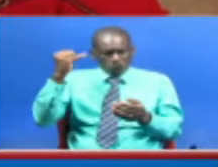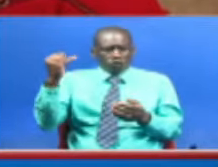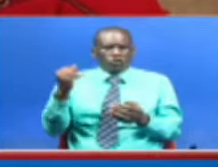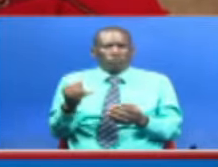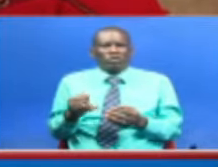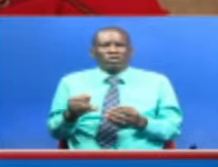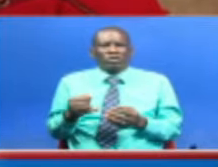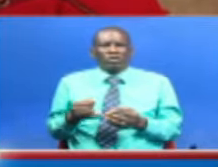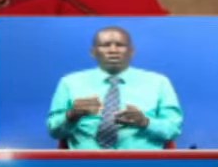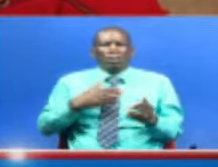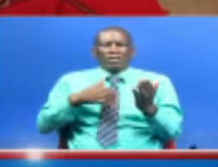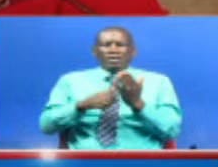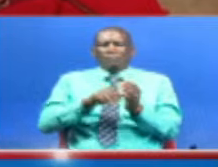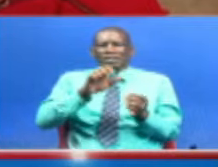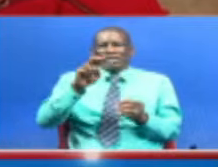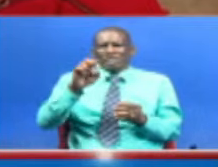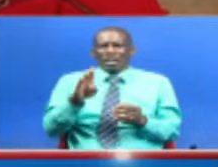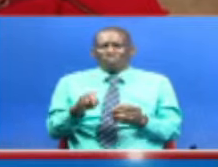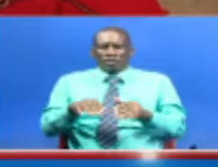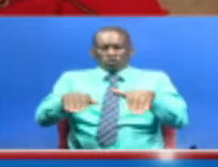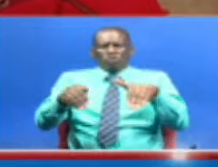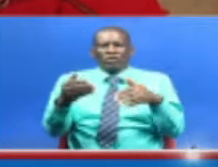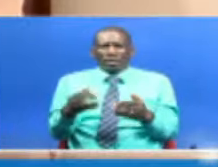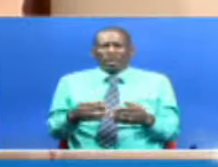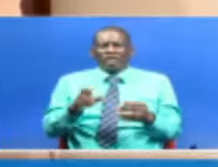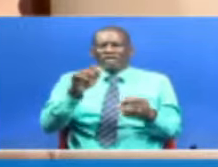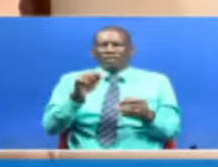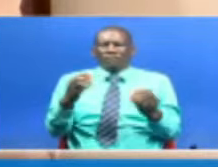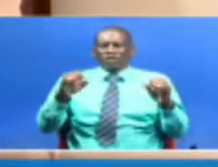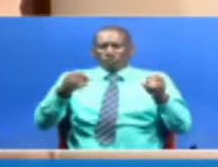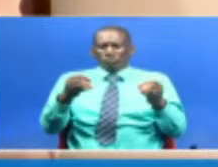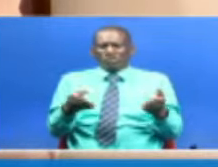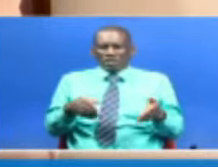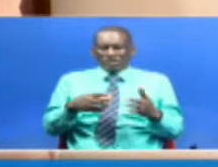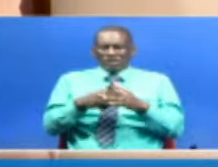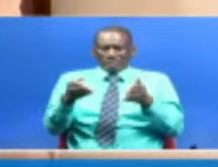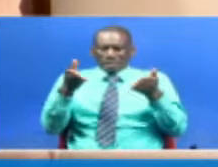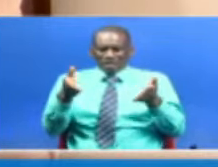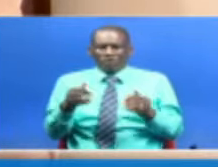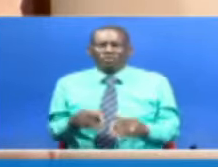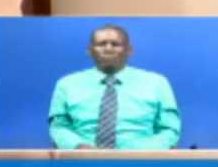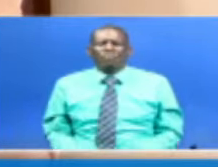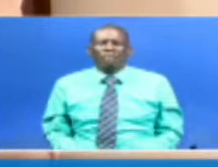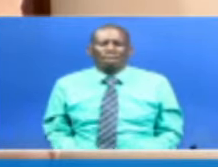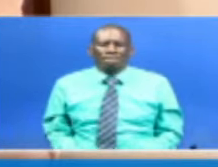on grid. My name is Zainab Wandati. Do not go away. NTV Tonight with James Smart is coming right up.